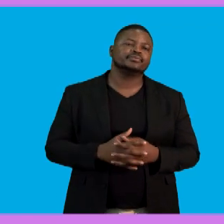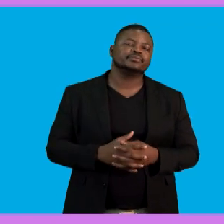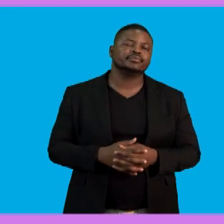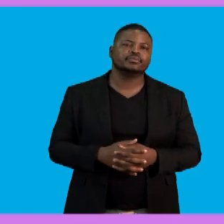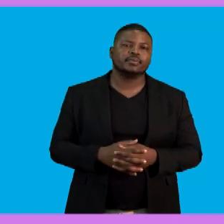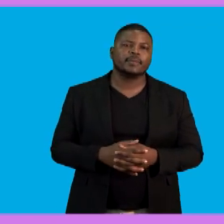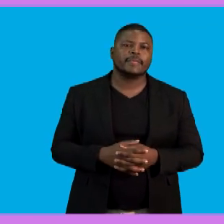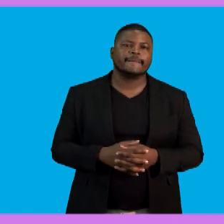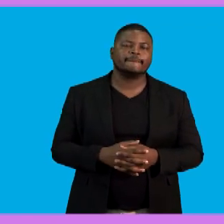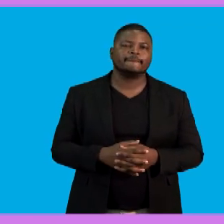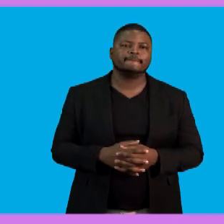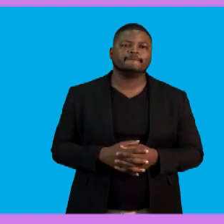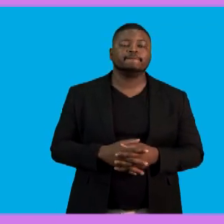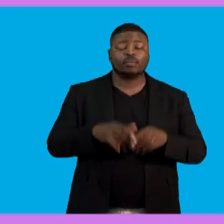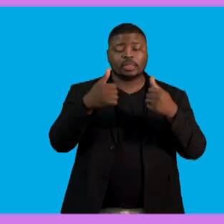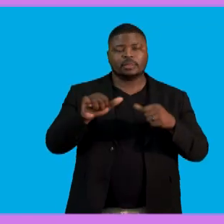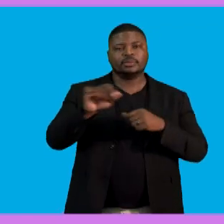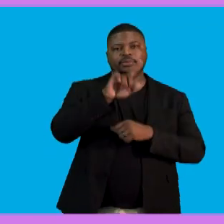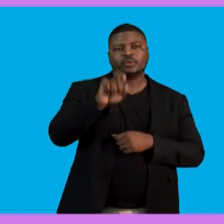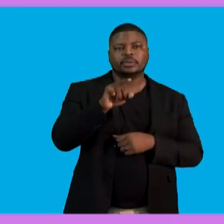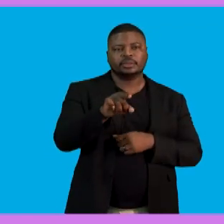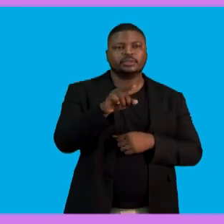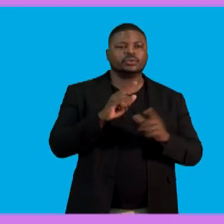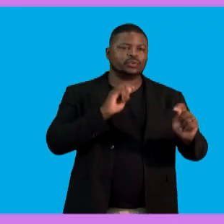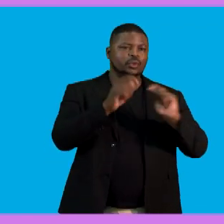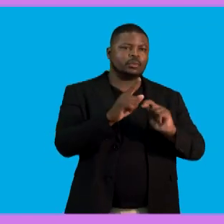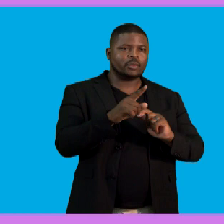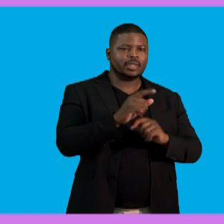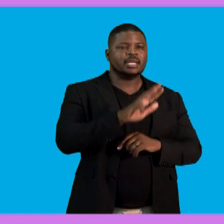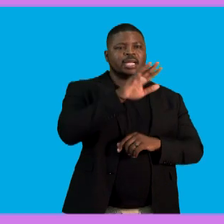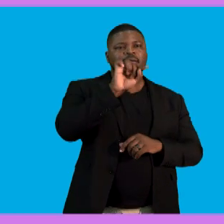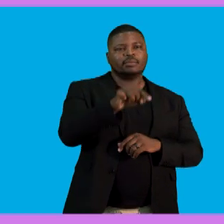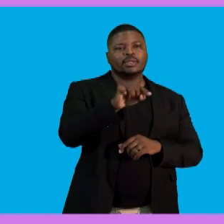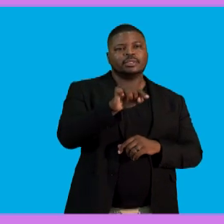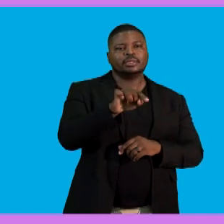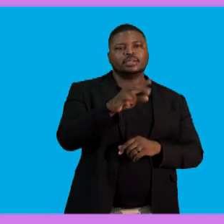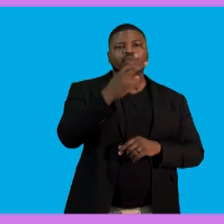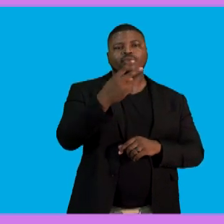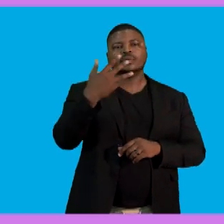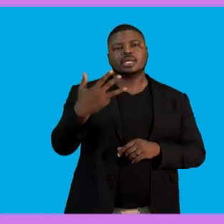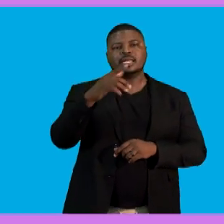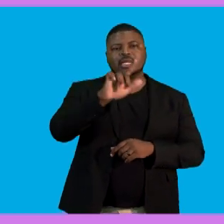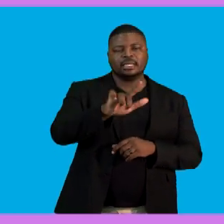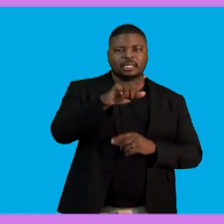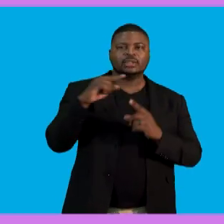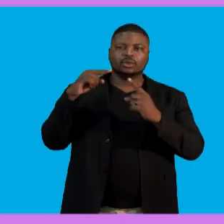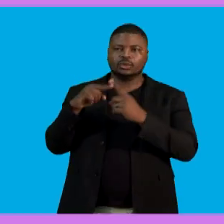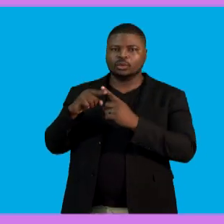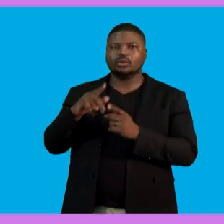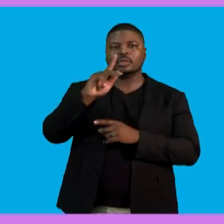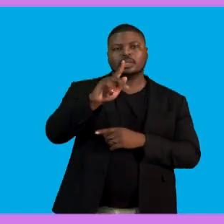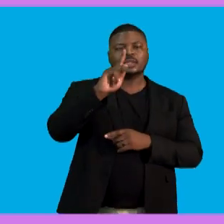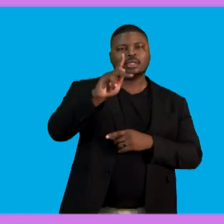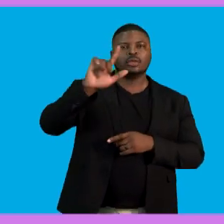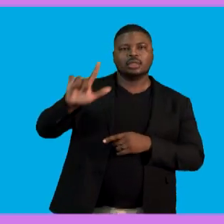can punch on your calculator and confirm. The next question, we are converting 9.29 liters to